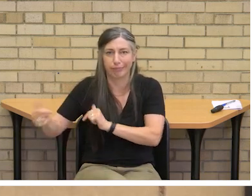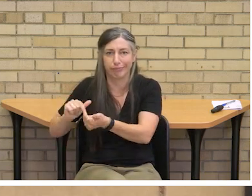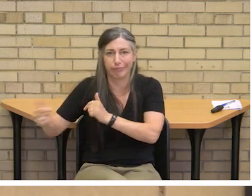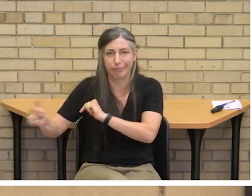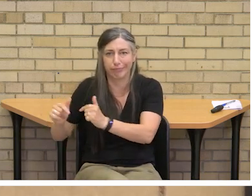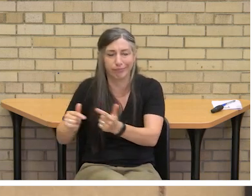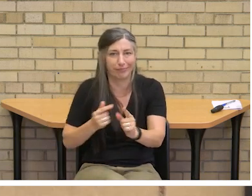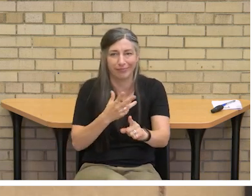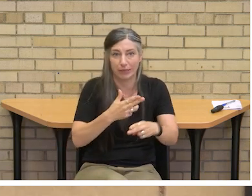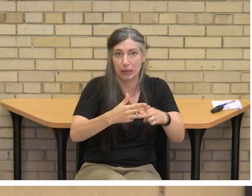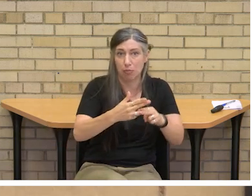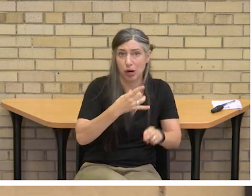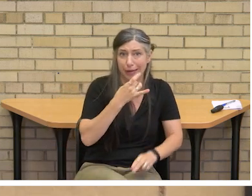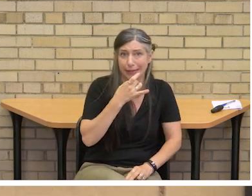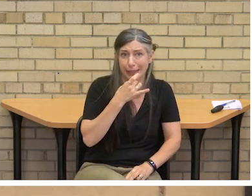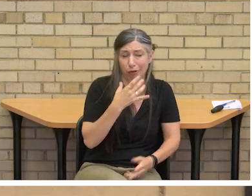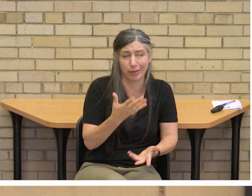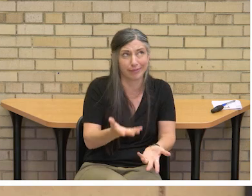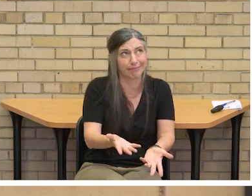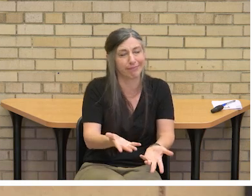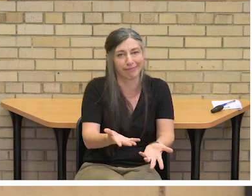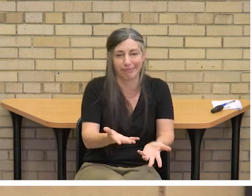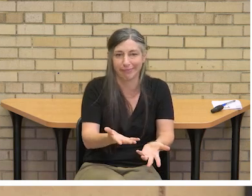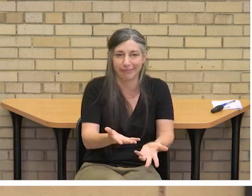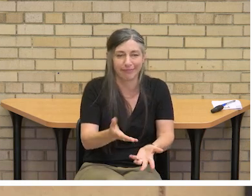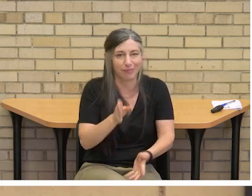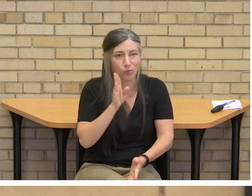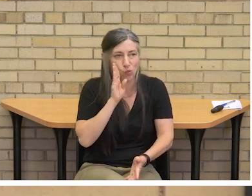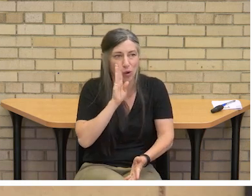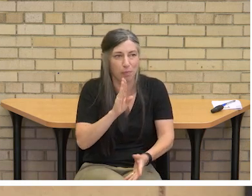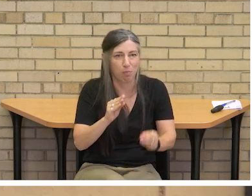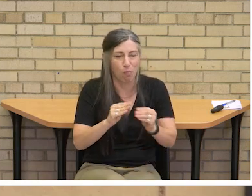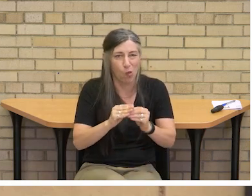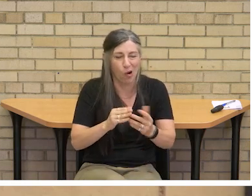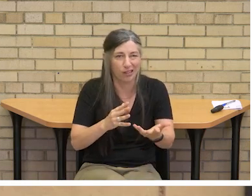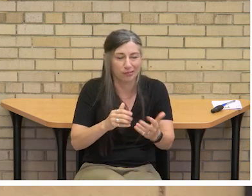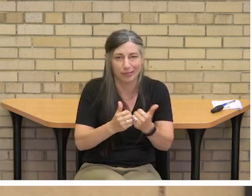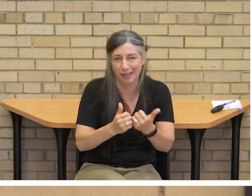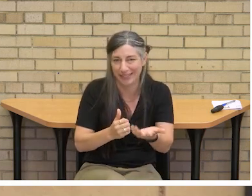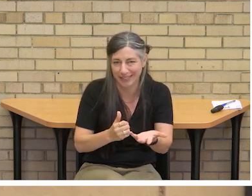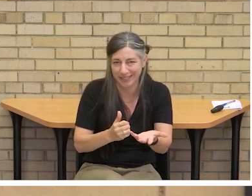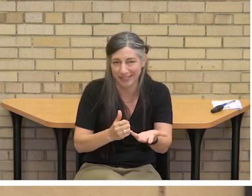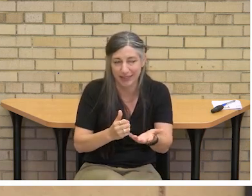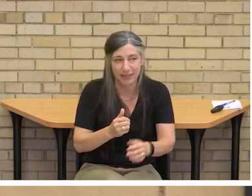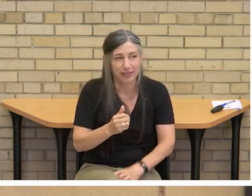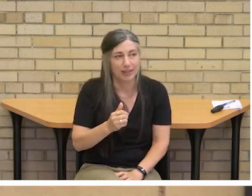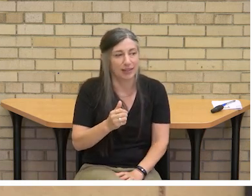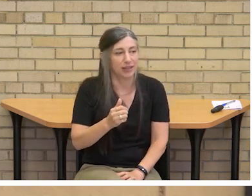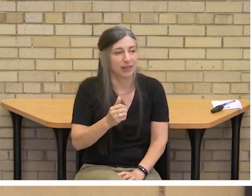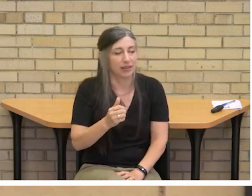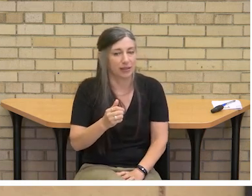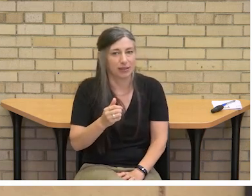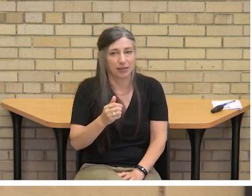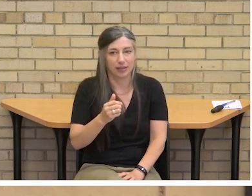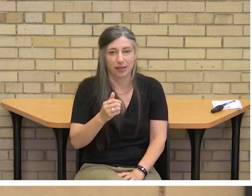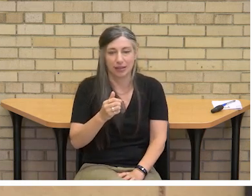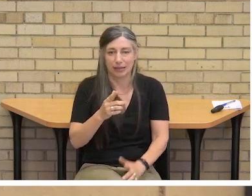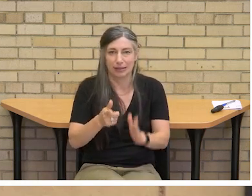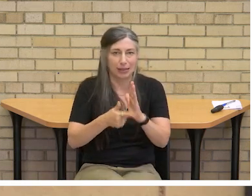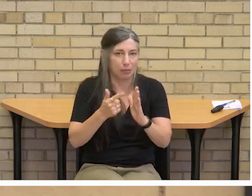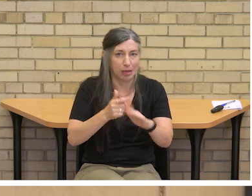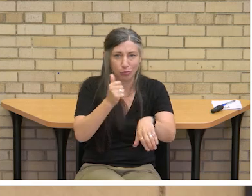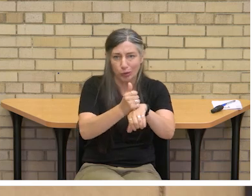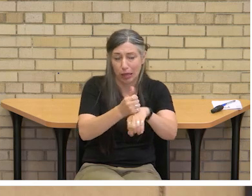You know, when temporary signals are used on other construction projects because of the length of a lane shift or something